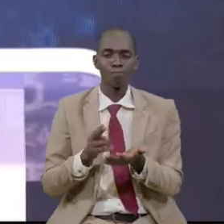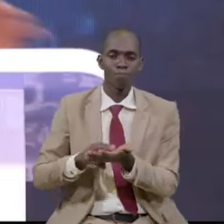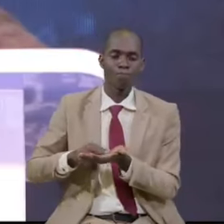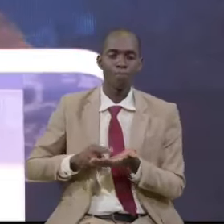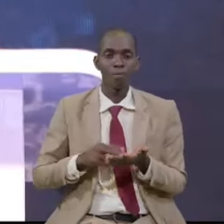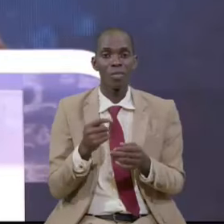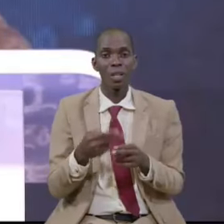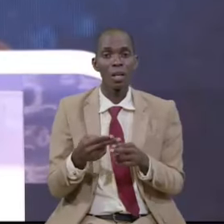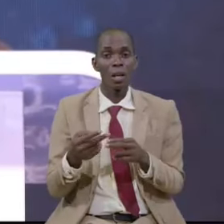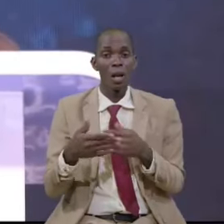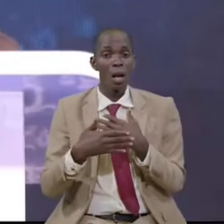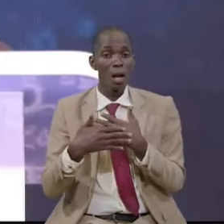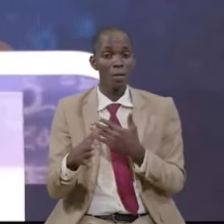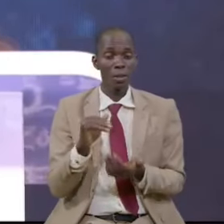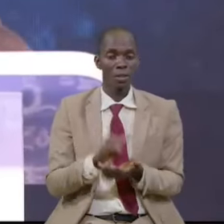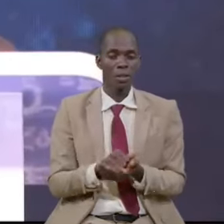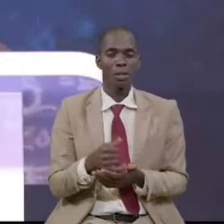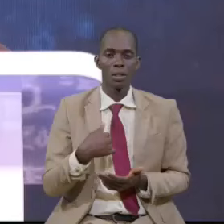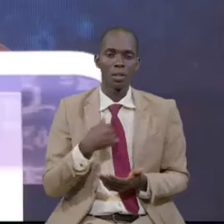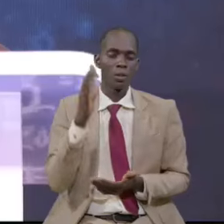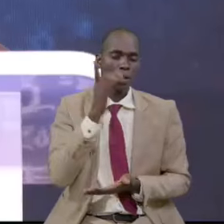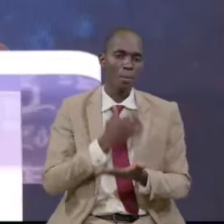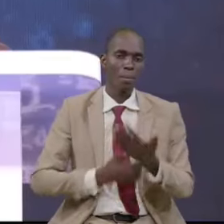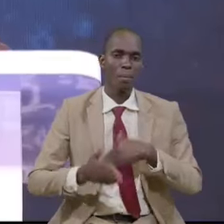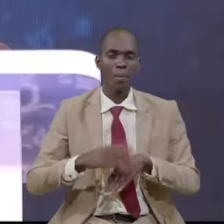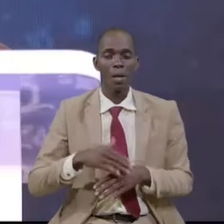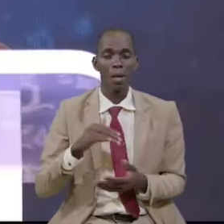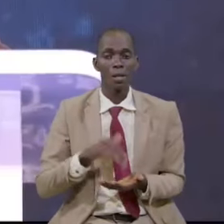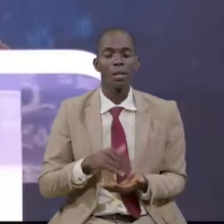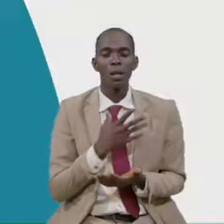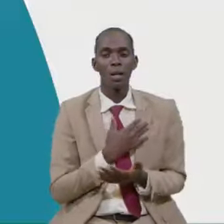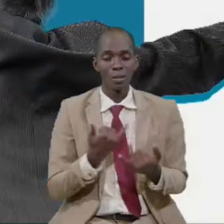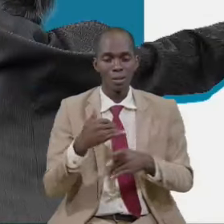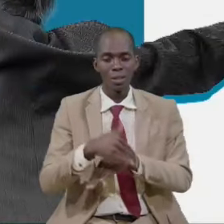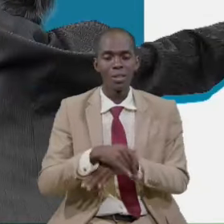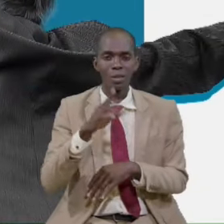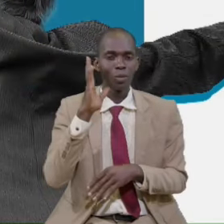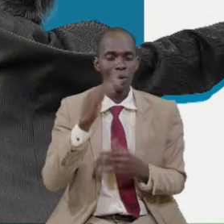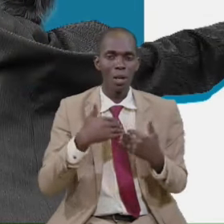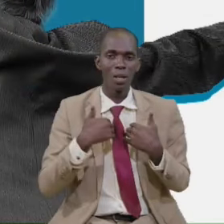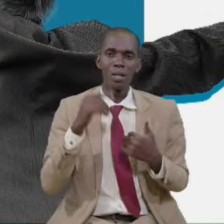I'll come back. And tonight, you have a testimony of miracle.